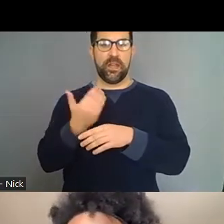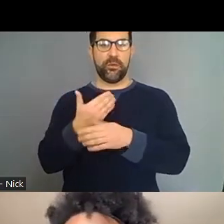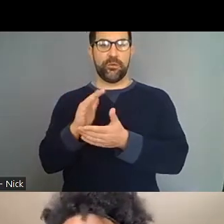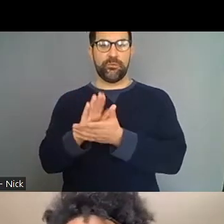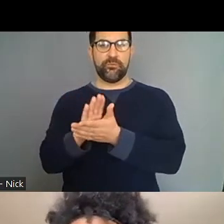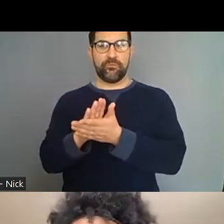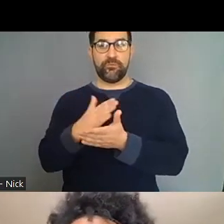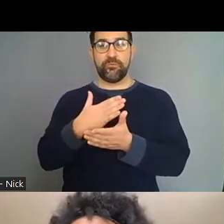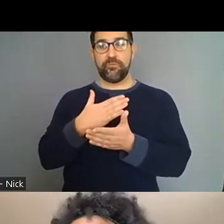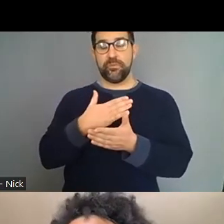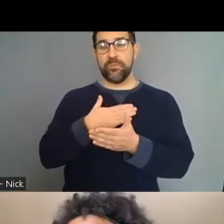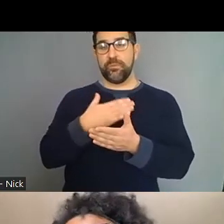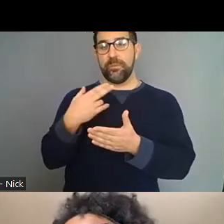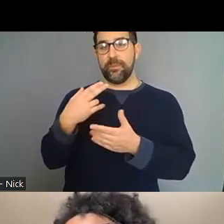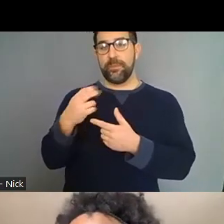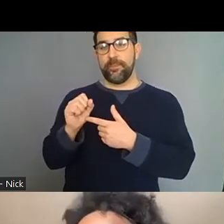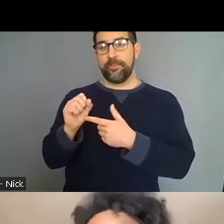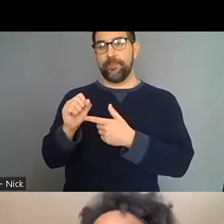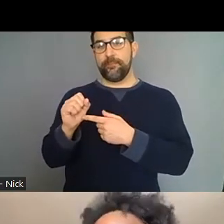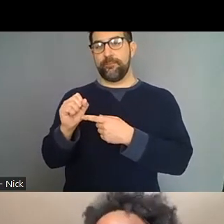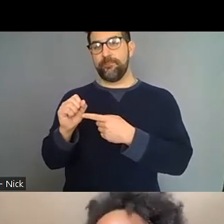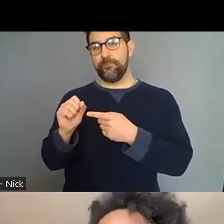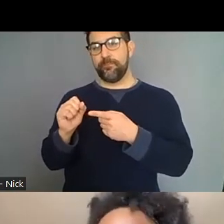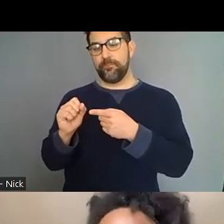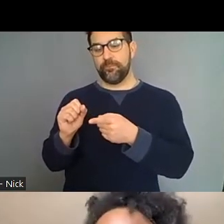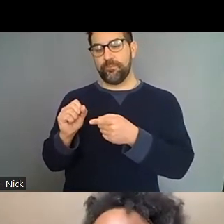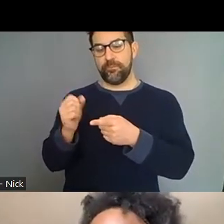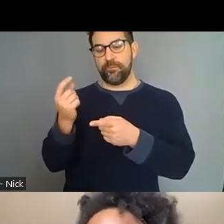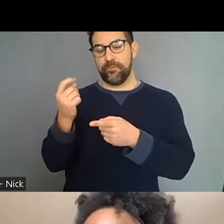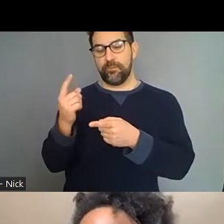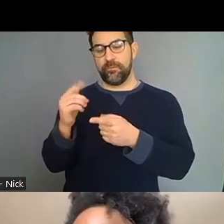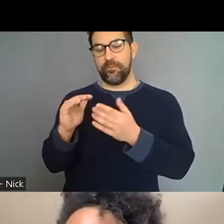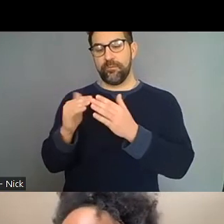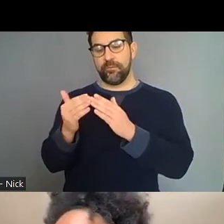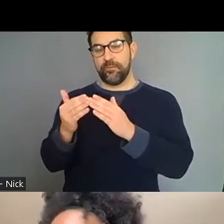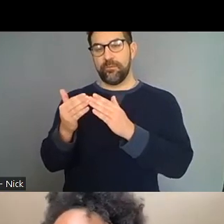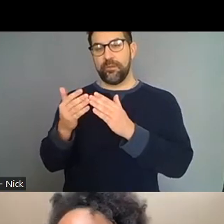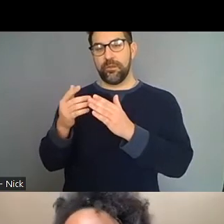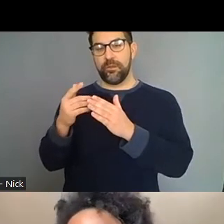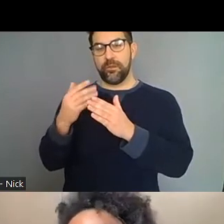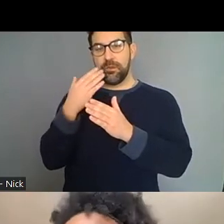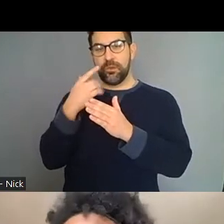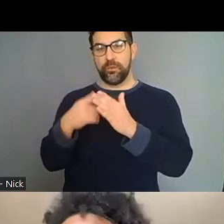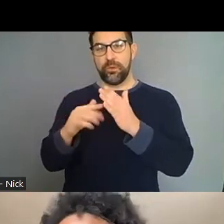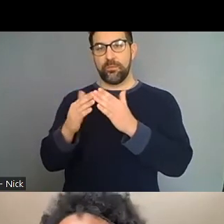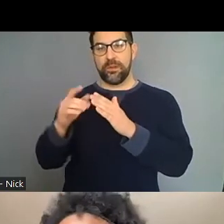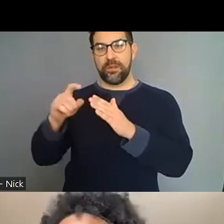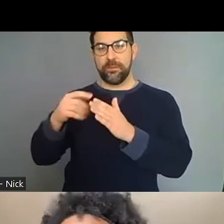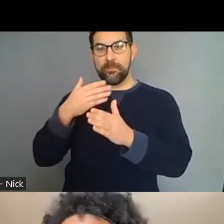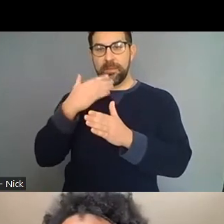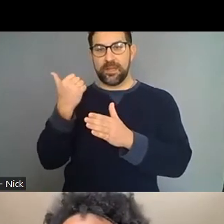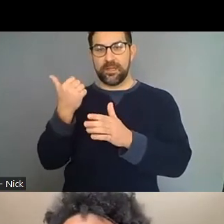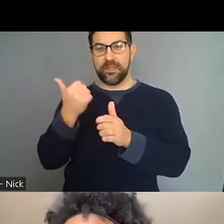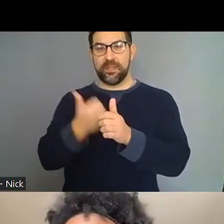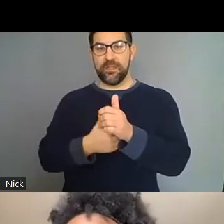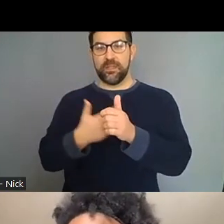my high school. And so because community knows what community needs best, each high school will